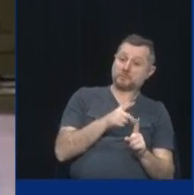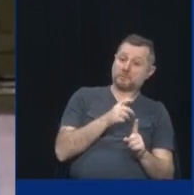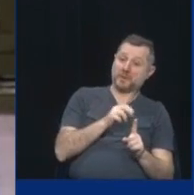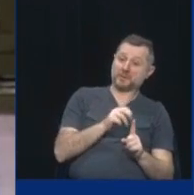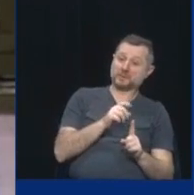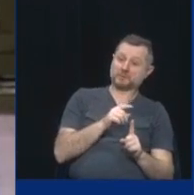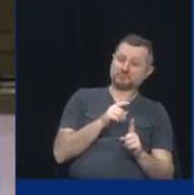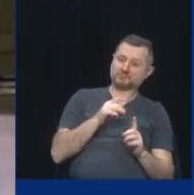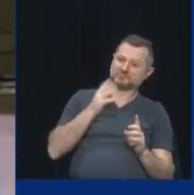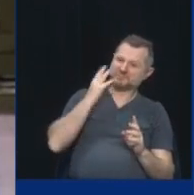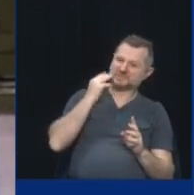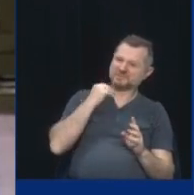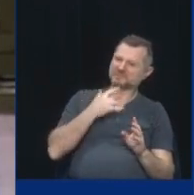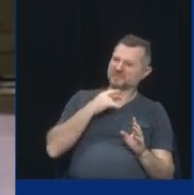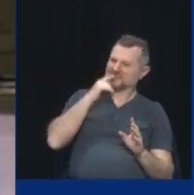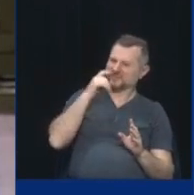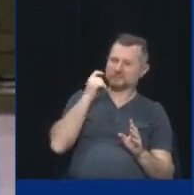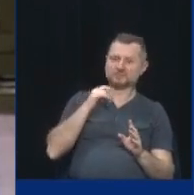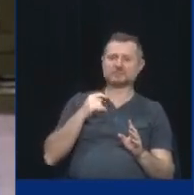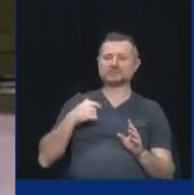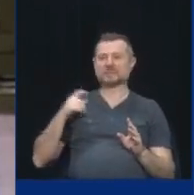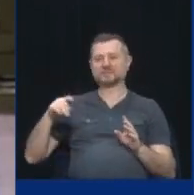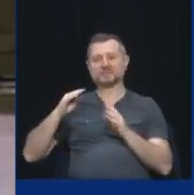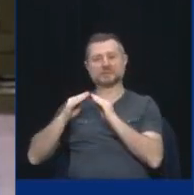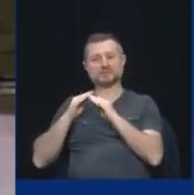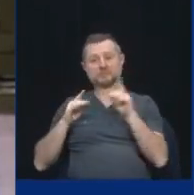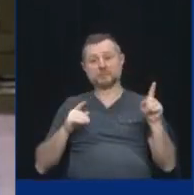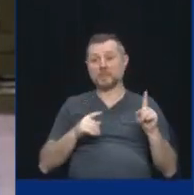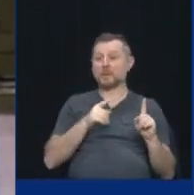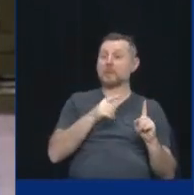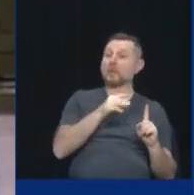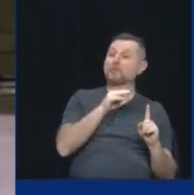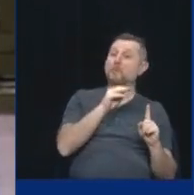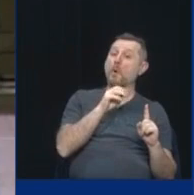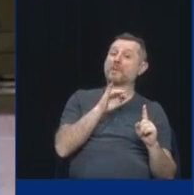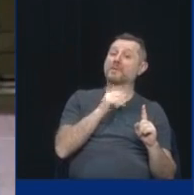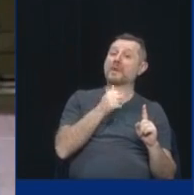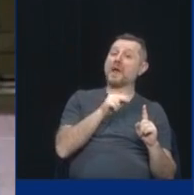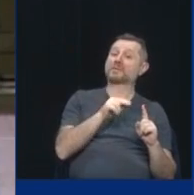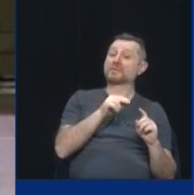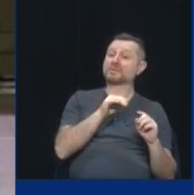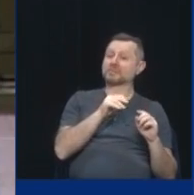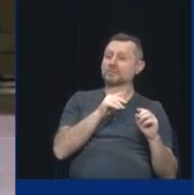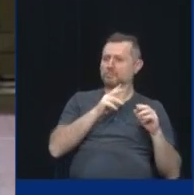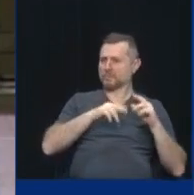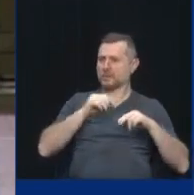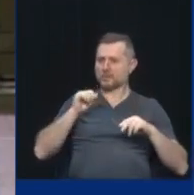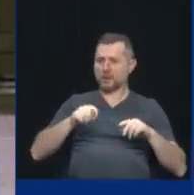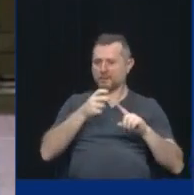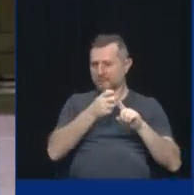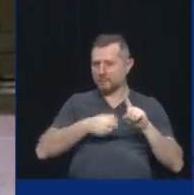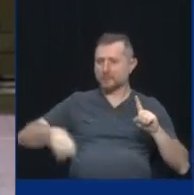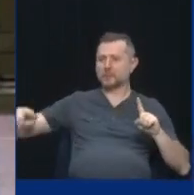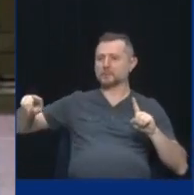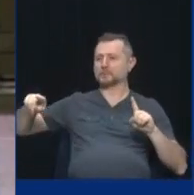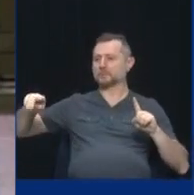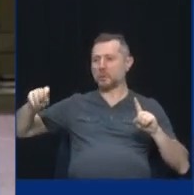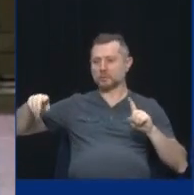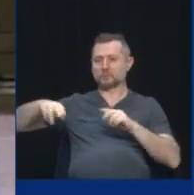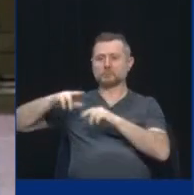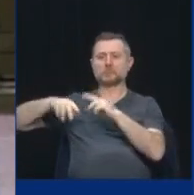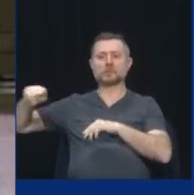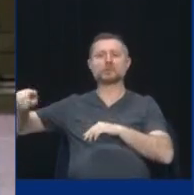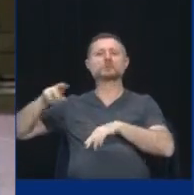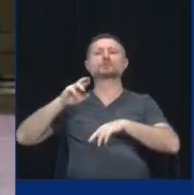you have Moynihan, you could take the people in Penn, let them use Moynihan, and then rebuild Penn. That's if it's only